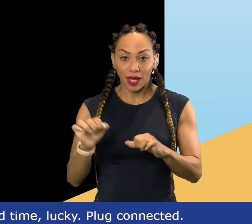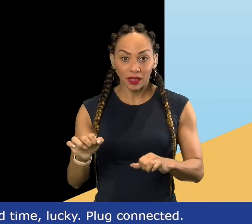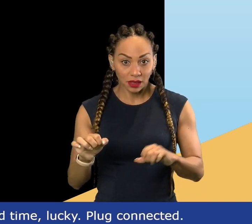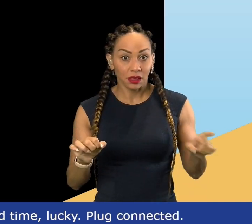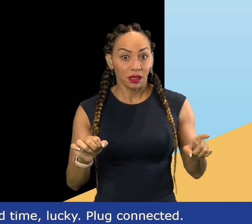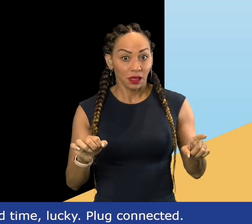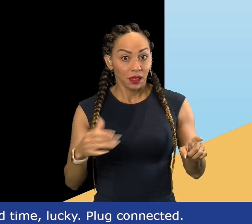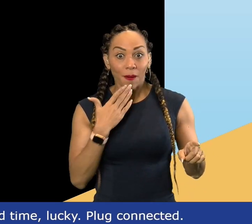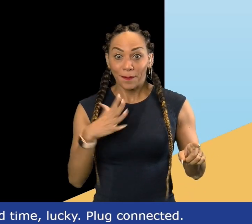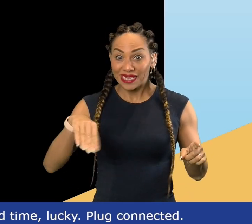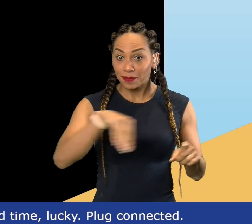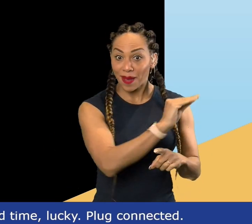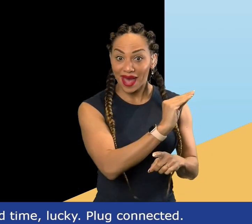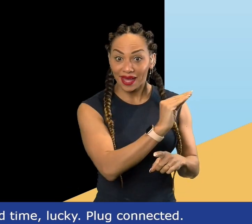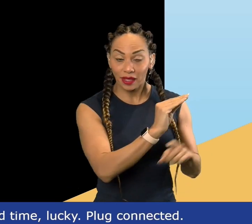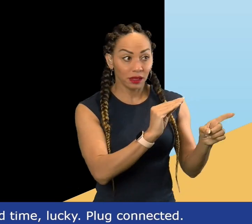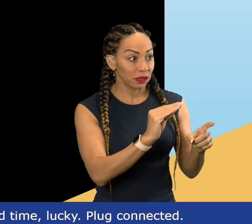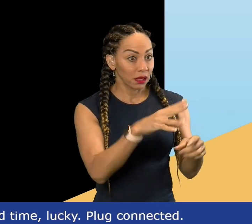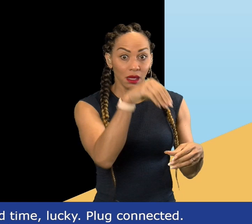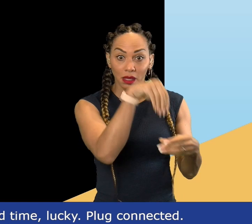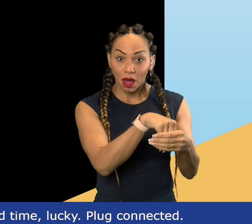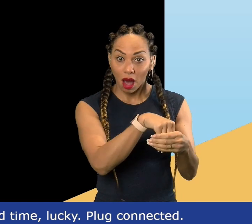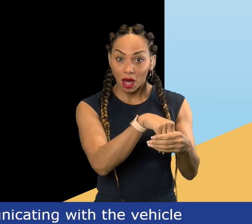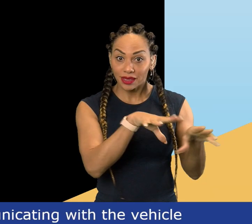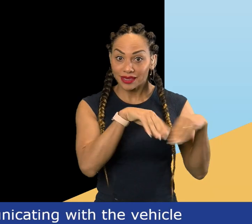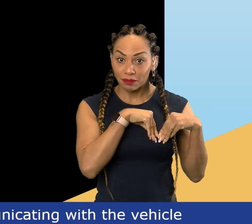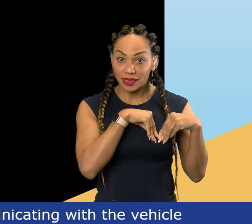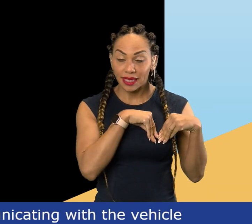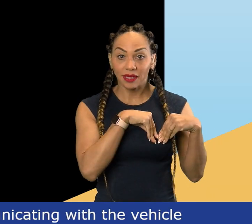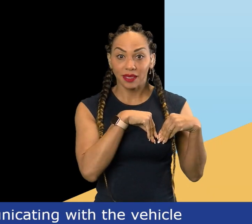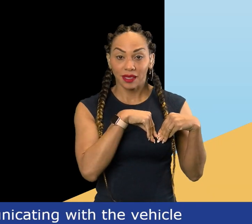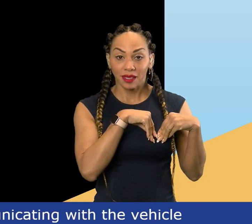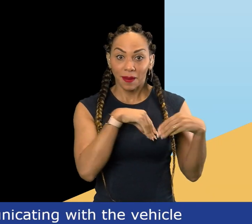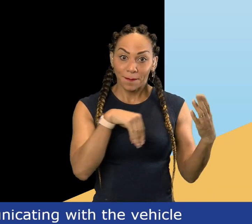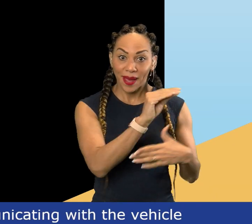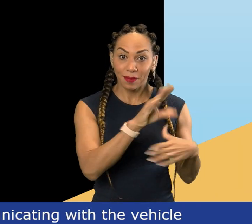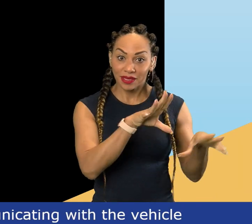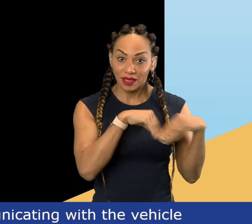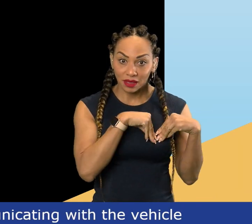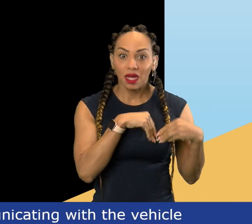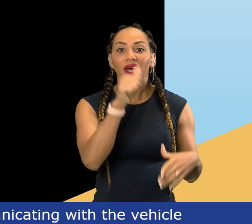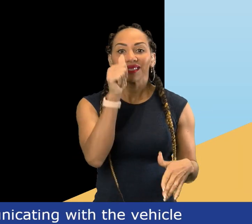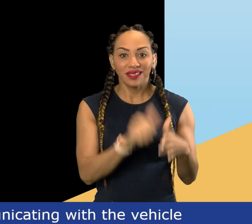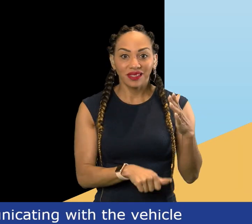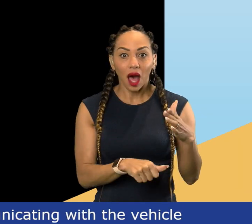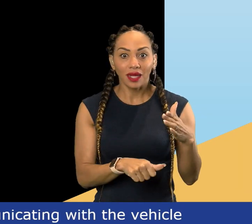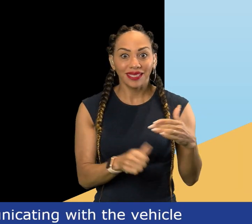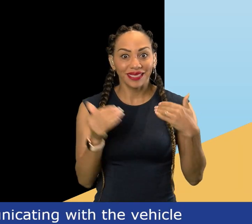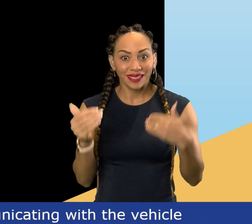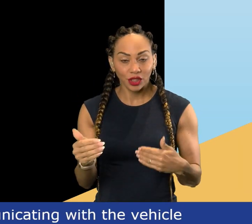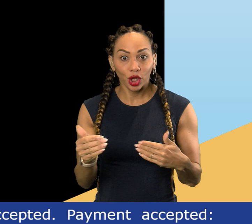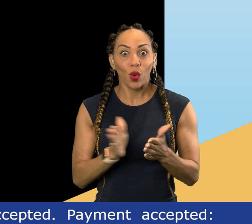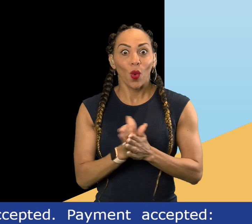before. Processing. Card accepted. Payment accepted. I'm excited now. Starting session. I don't think I got this far last time.